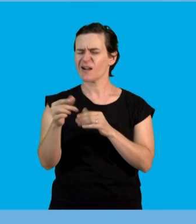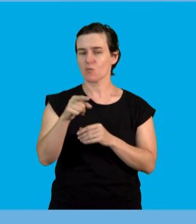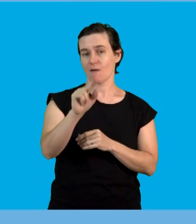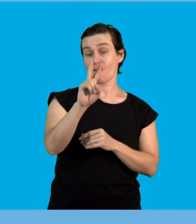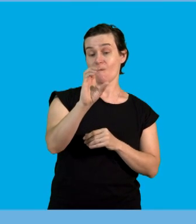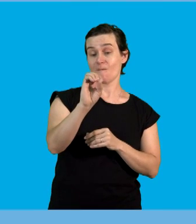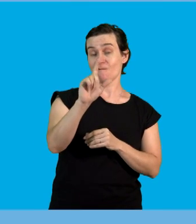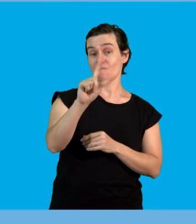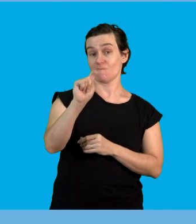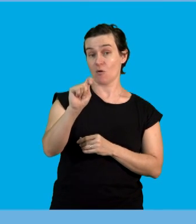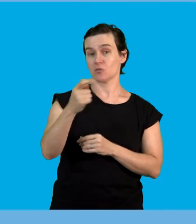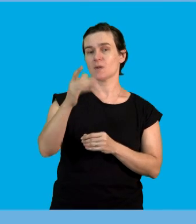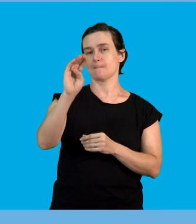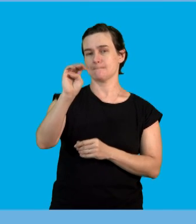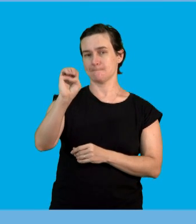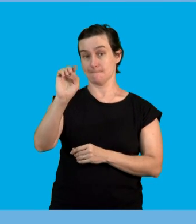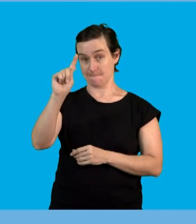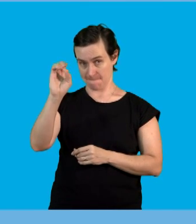a voltmeter,